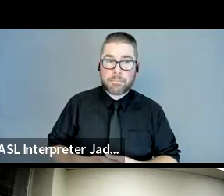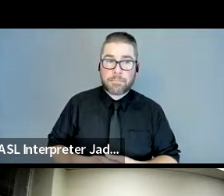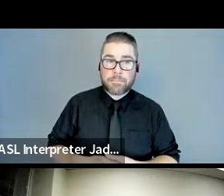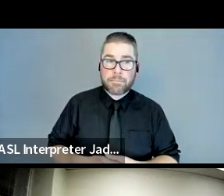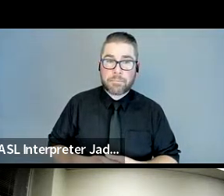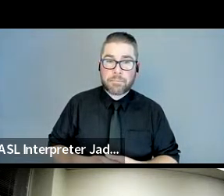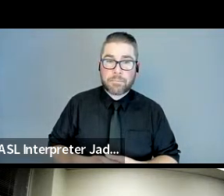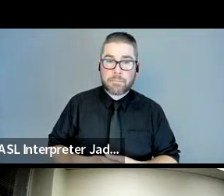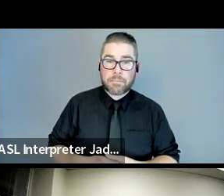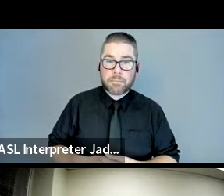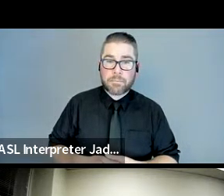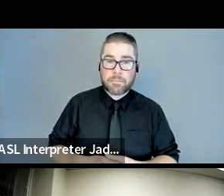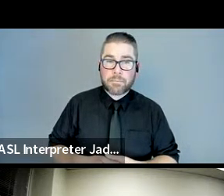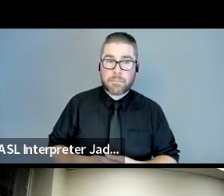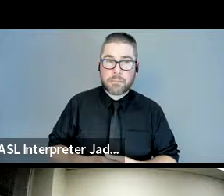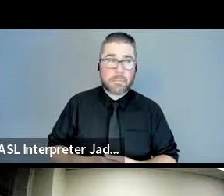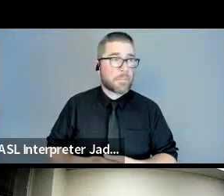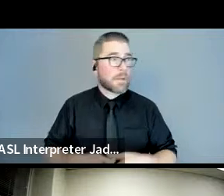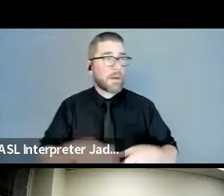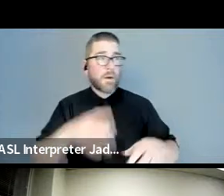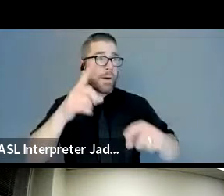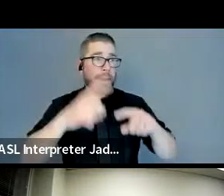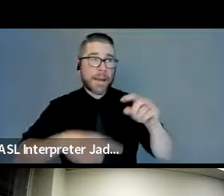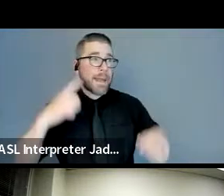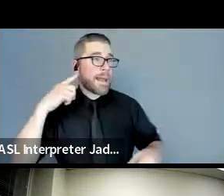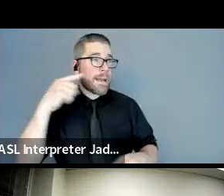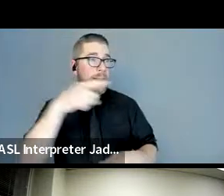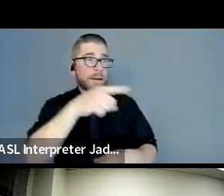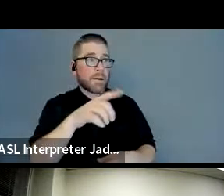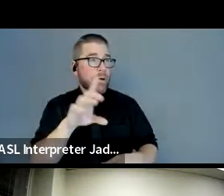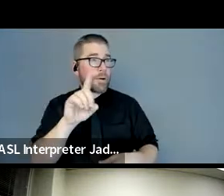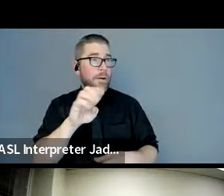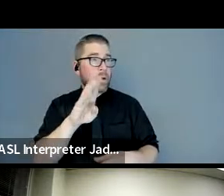We can't hear you, Debbie. Can't hear you, Debbie.